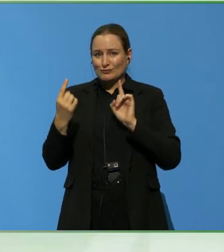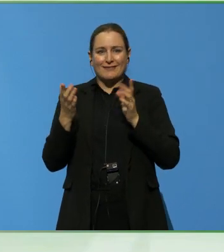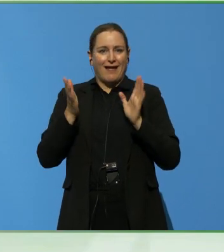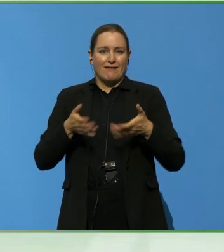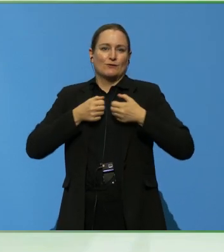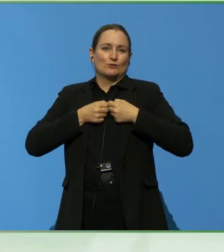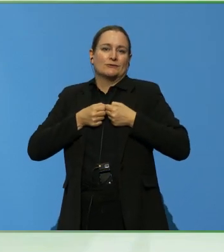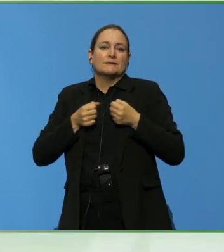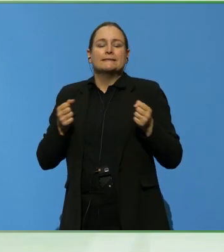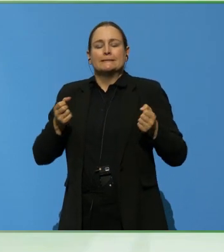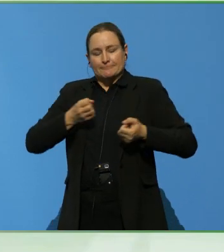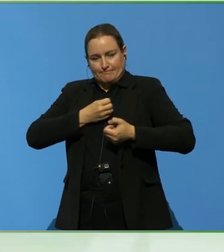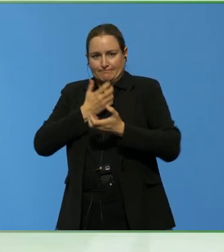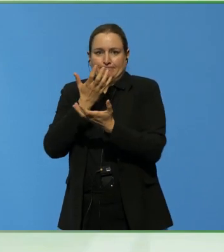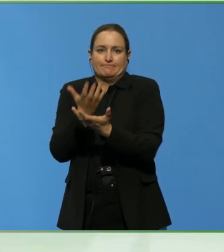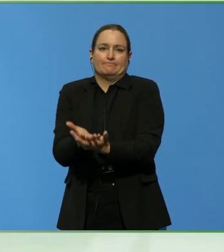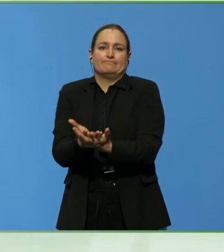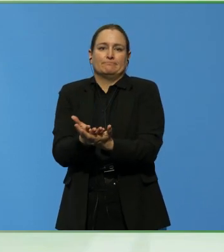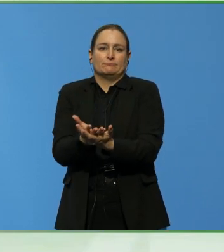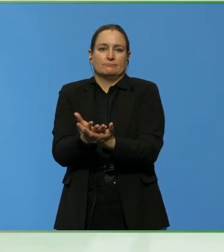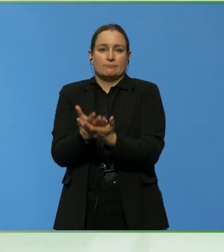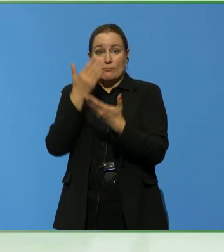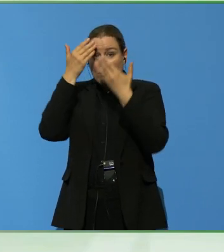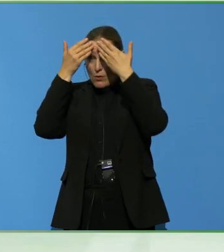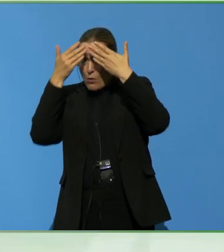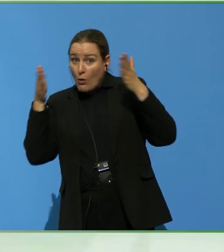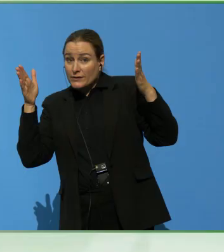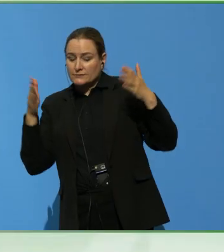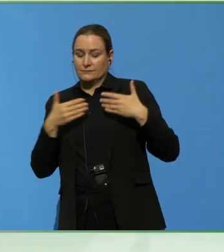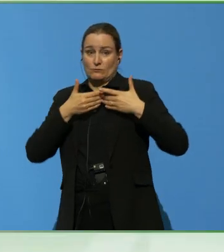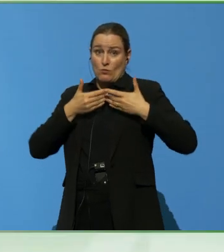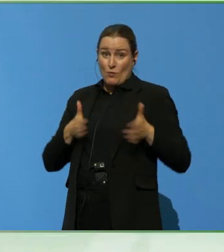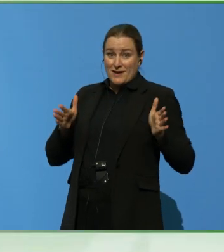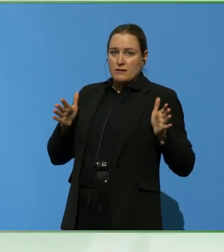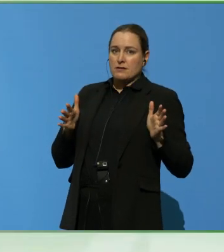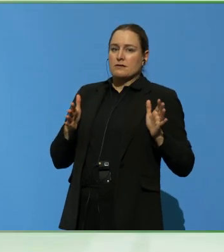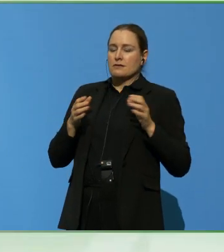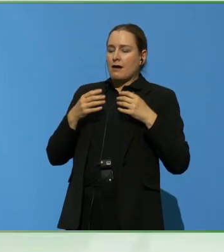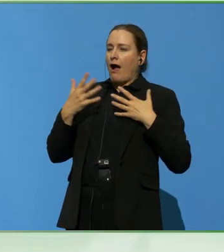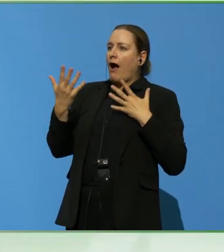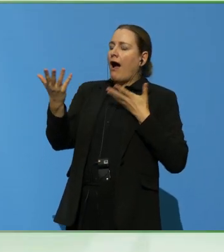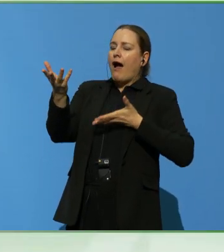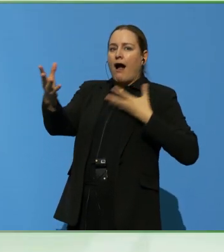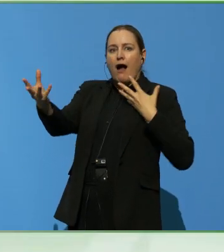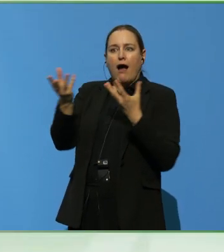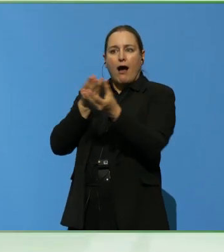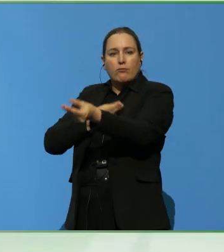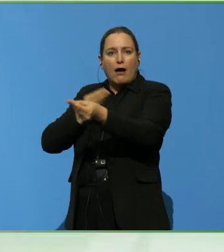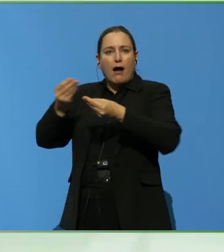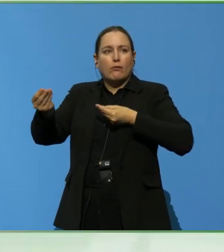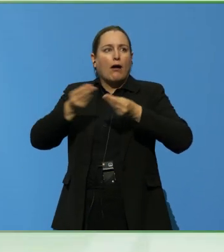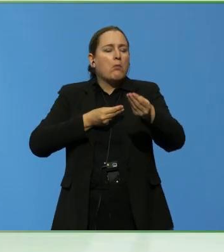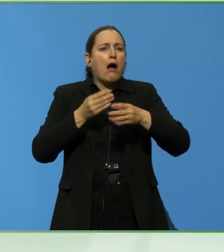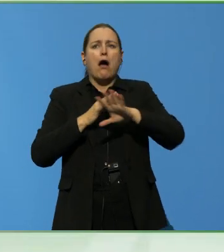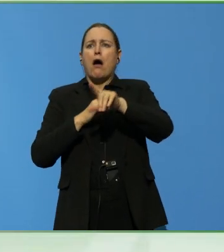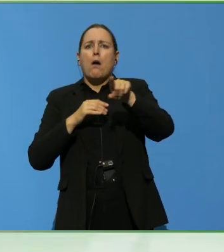but if we do have an open approach and we are open-minded, we can introduce ourselves to different professionals in